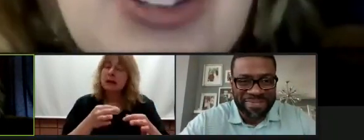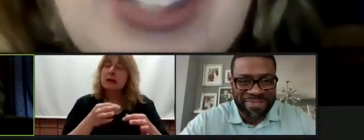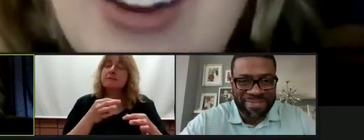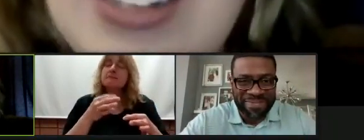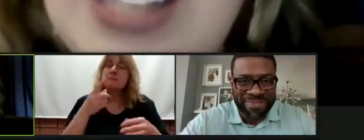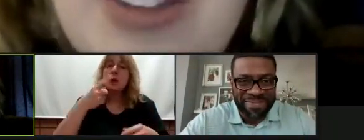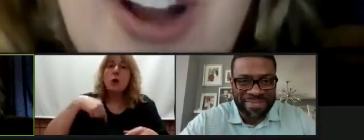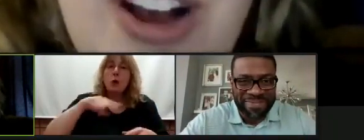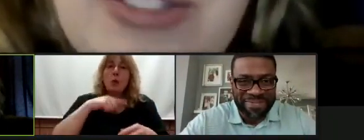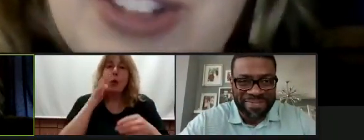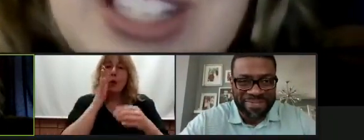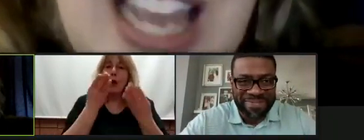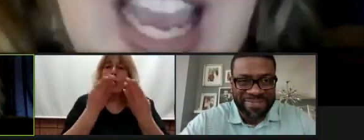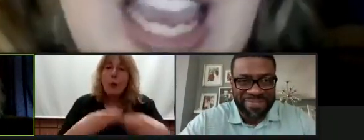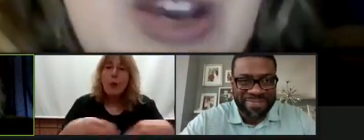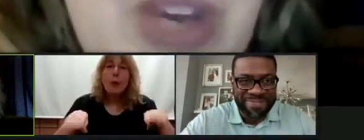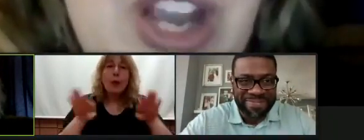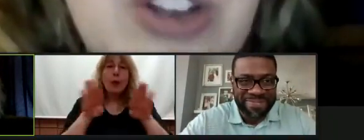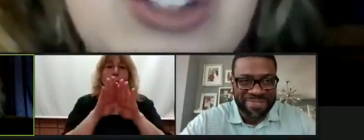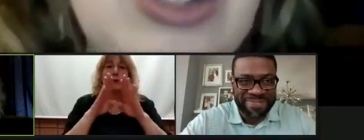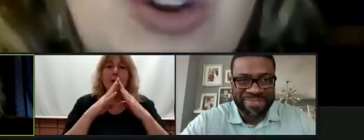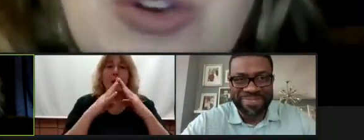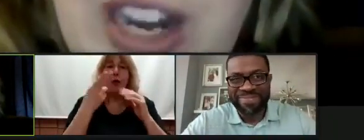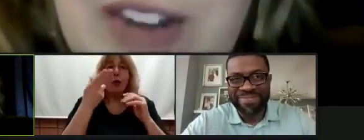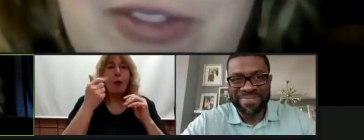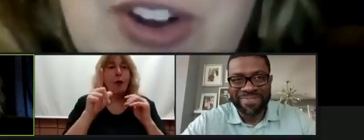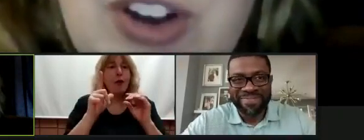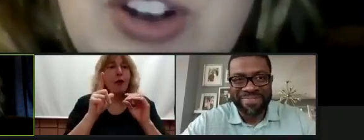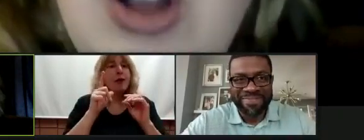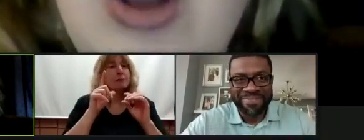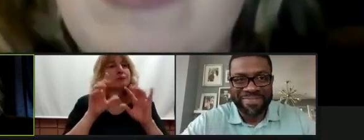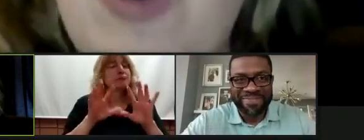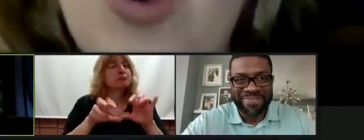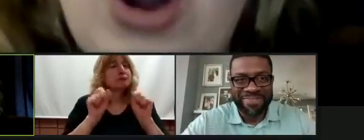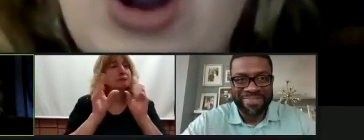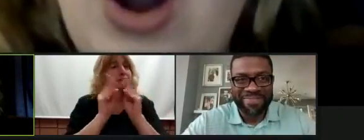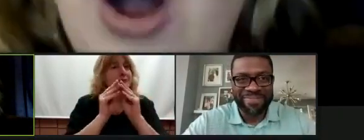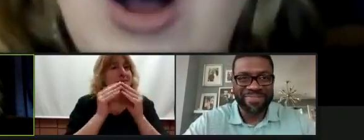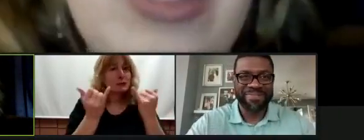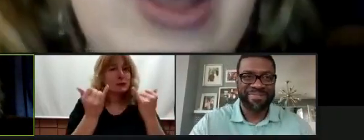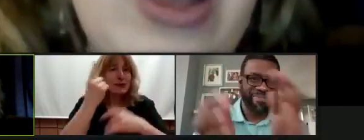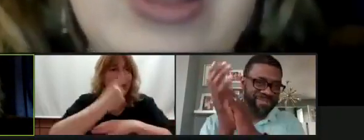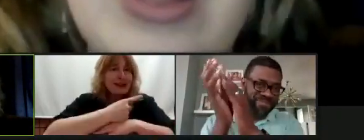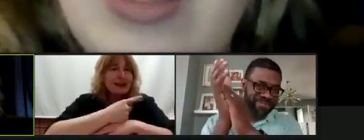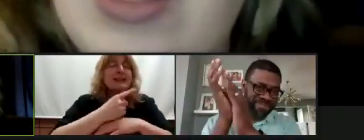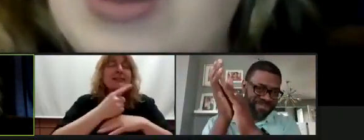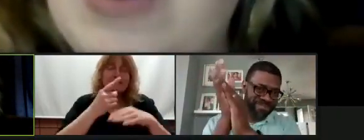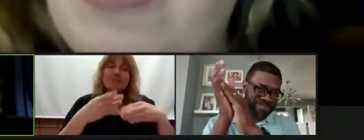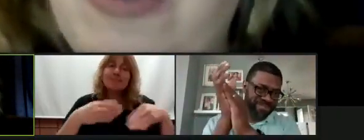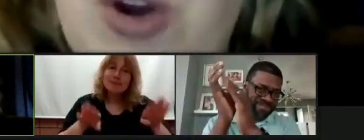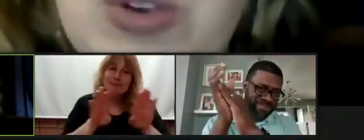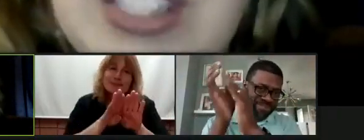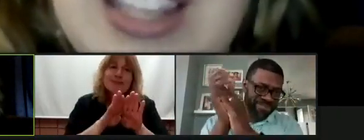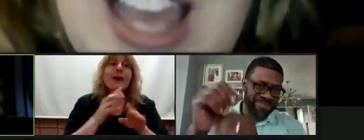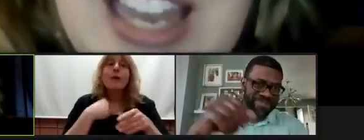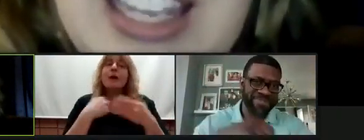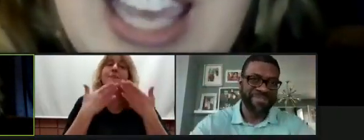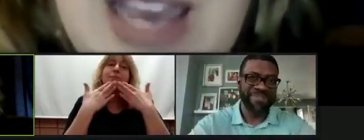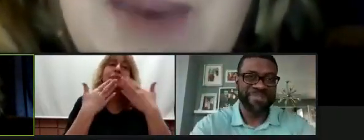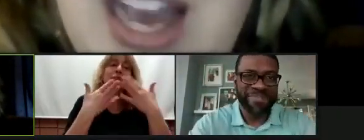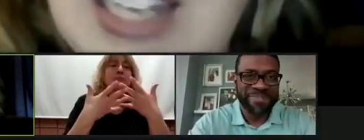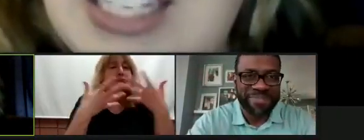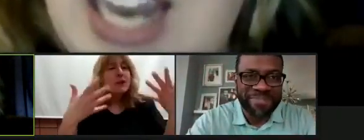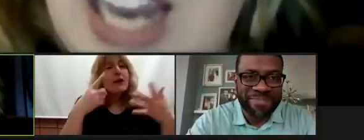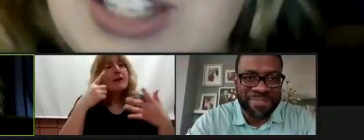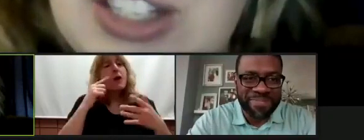we are gonna close our town hall for today. We are so grateful for all the folks